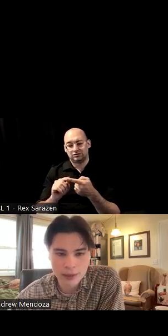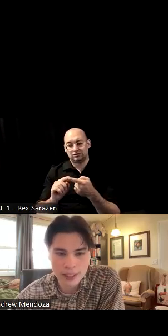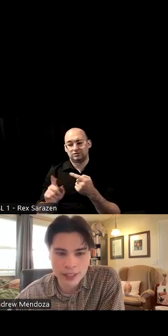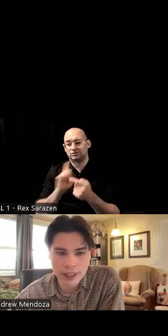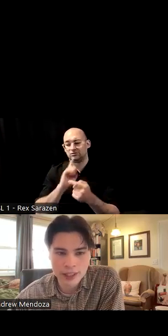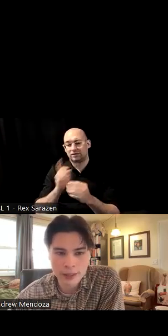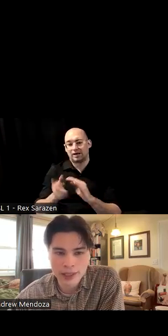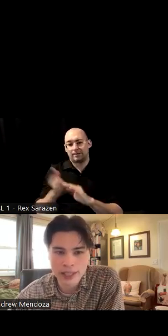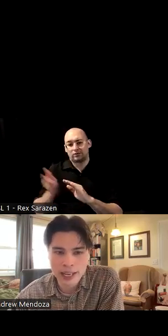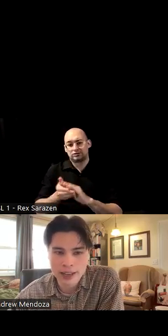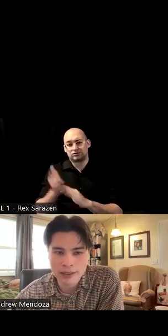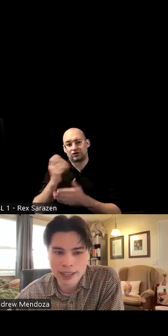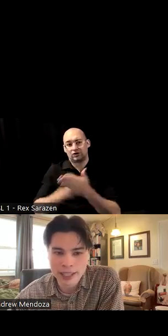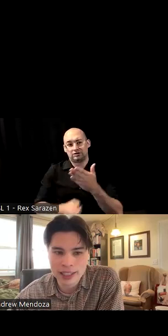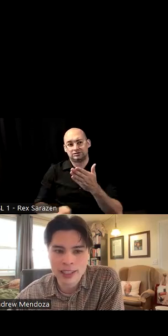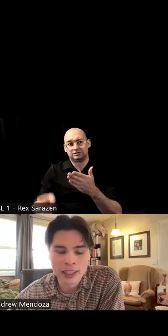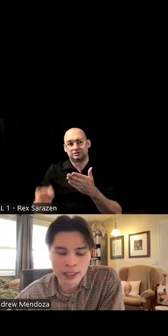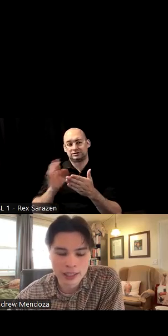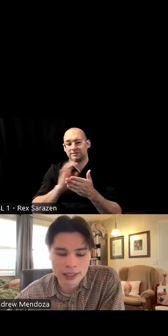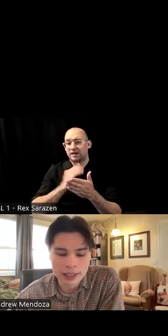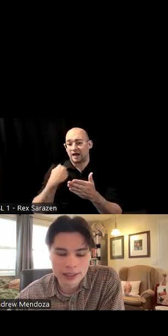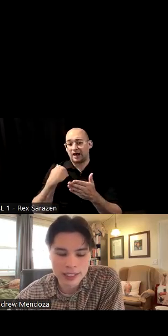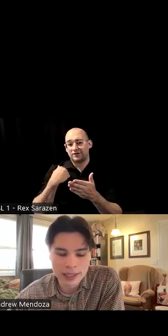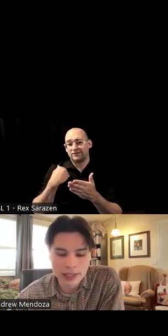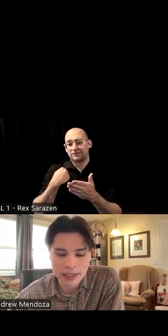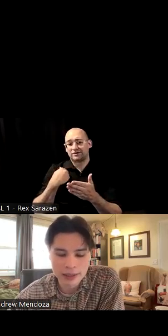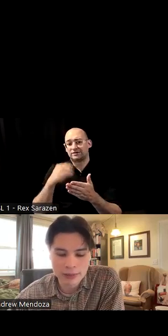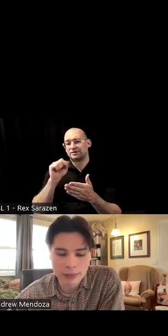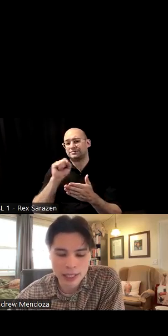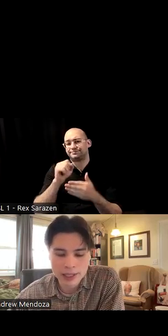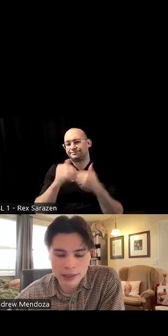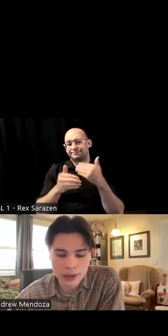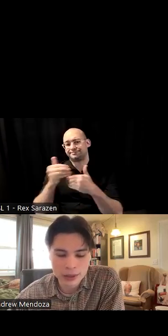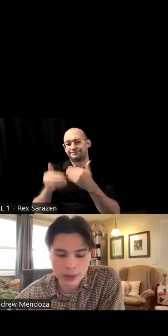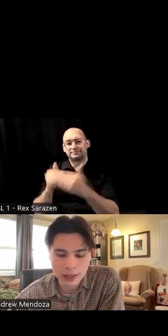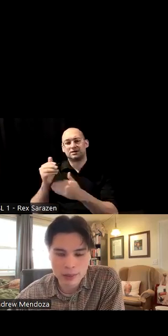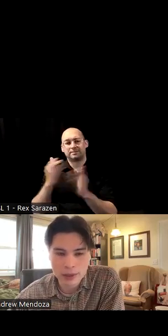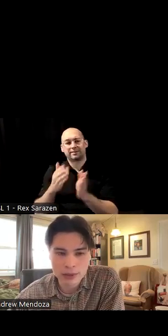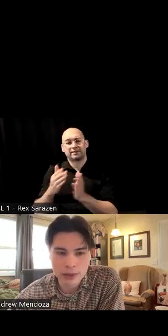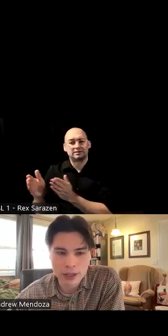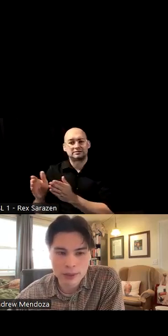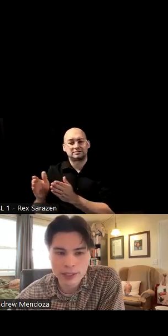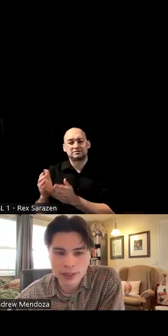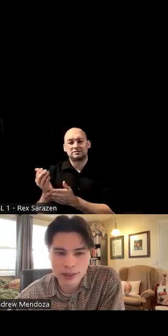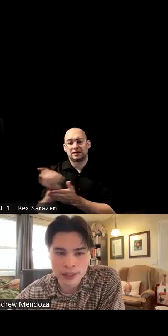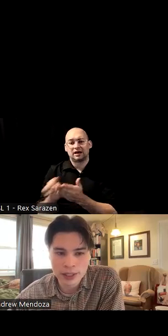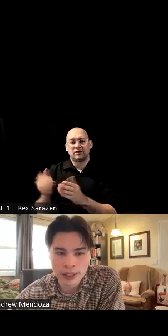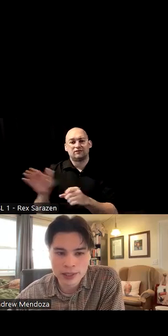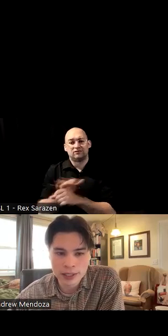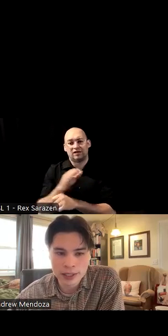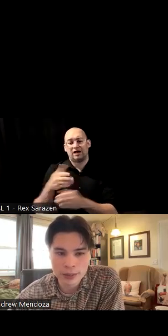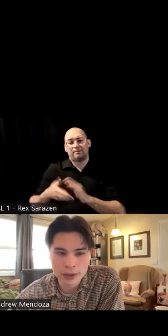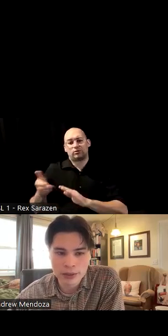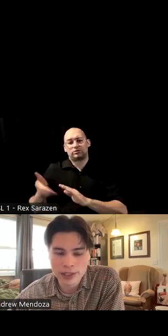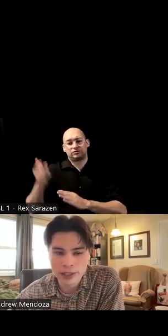actual operation costs, but they have a series of plans to get them to full operational